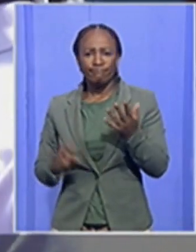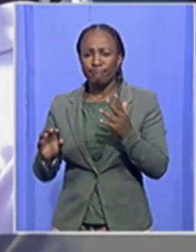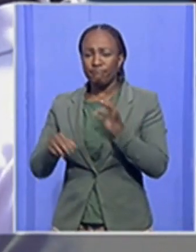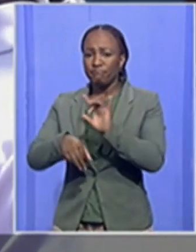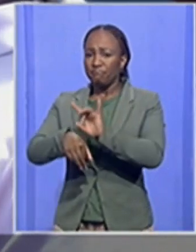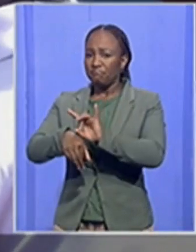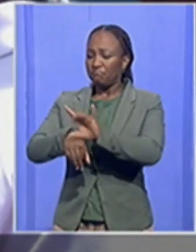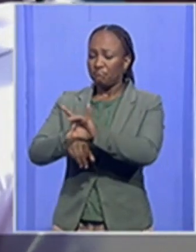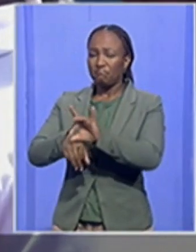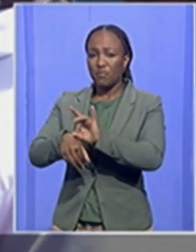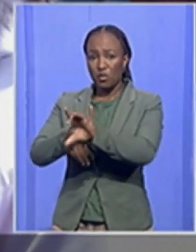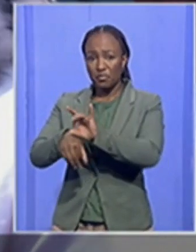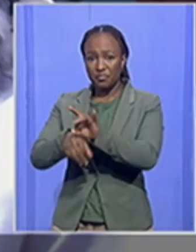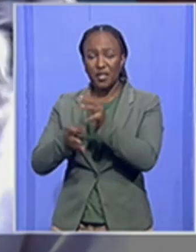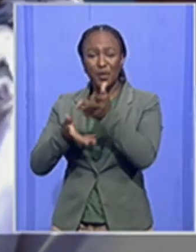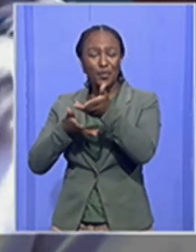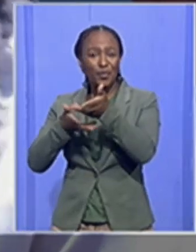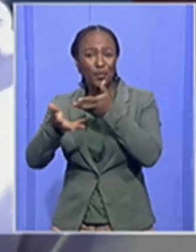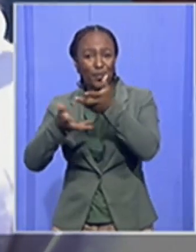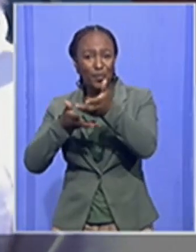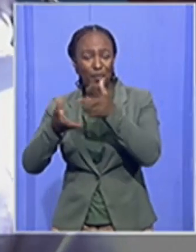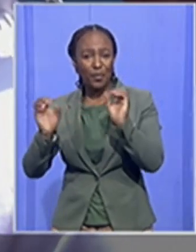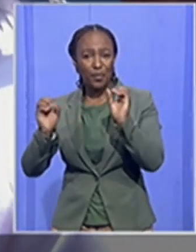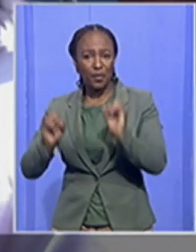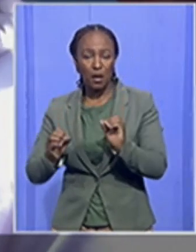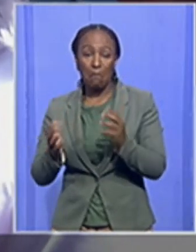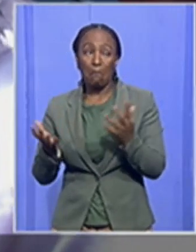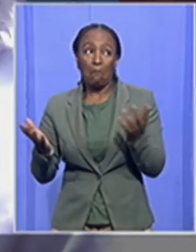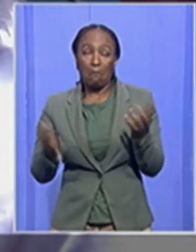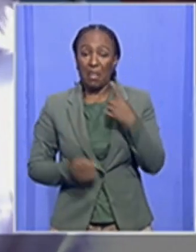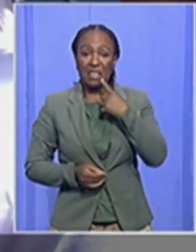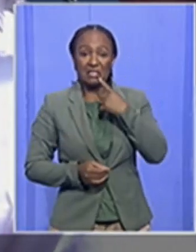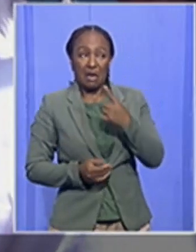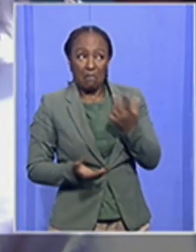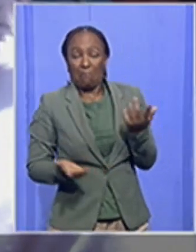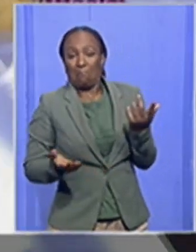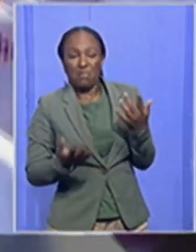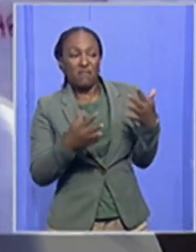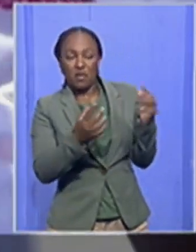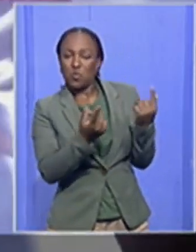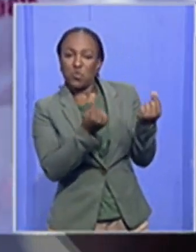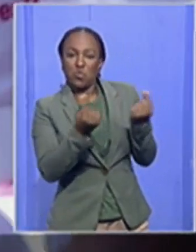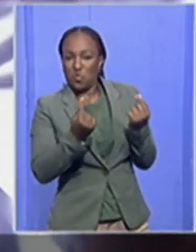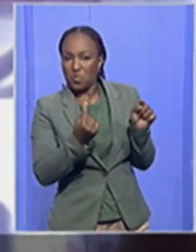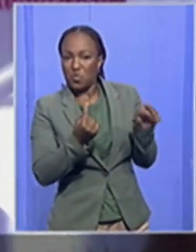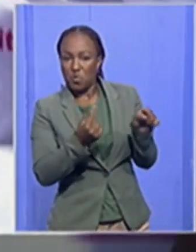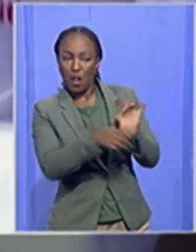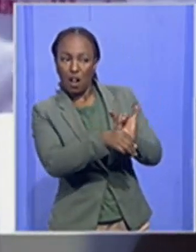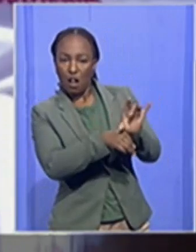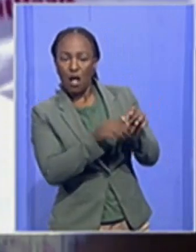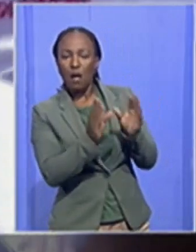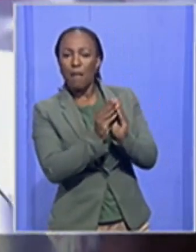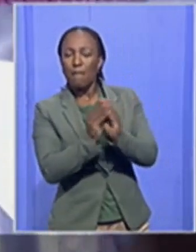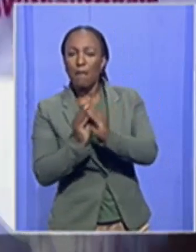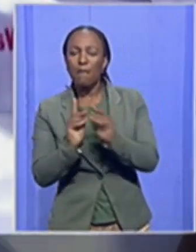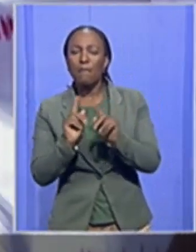When there was this consultation, apparently it was done. I'm saying apparently because they never even got to the rural